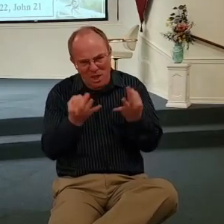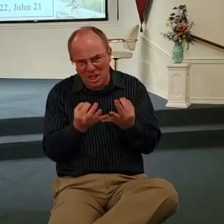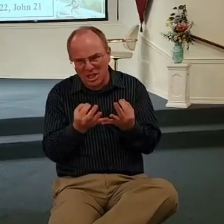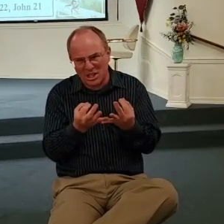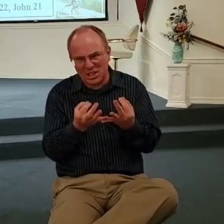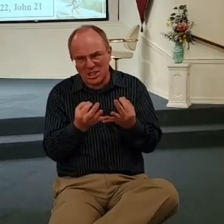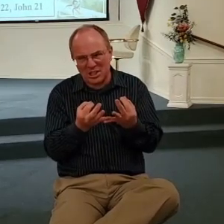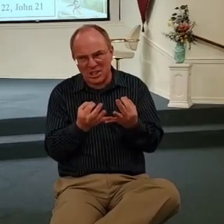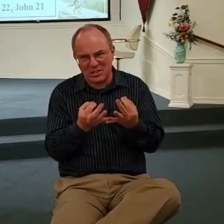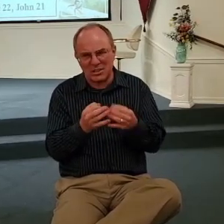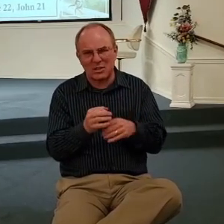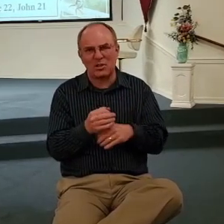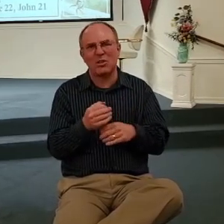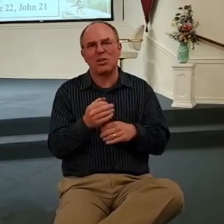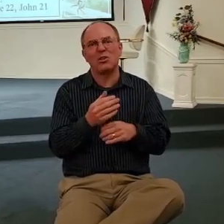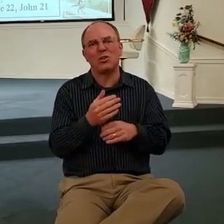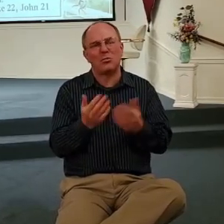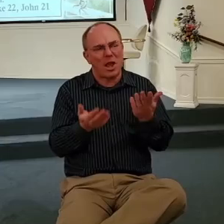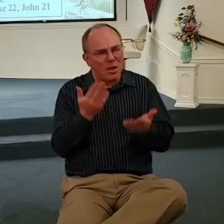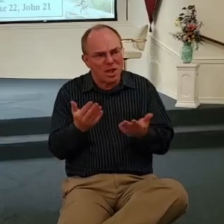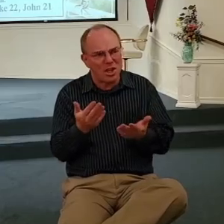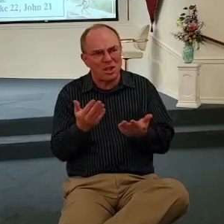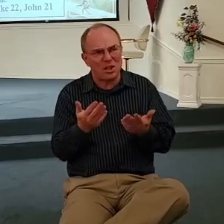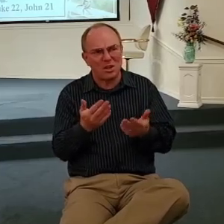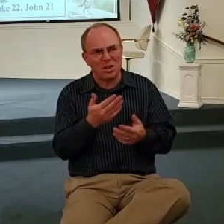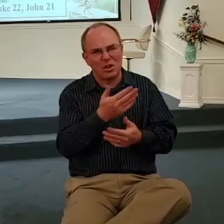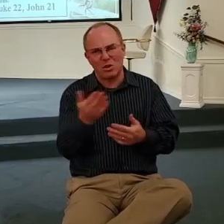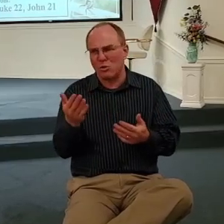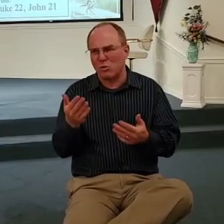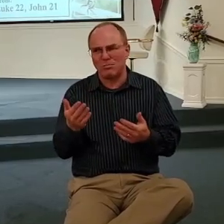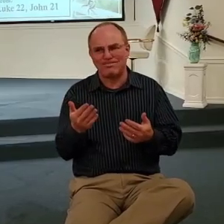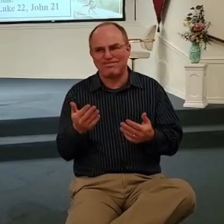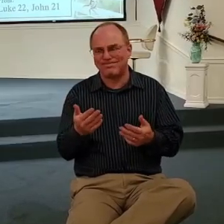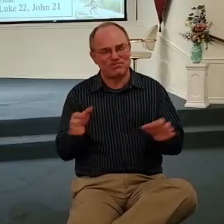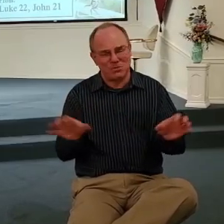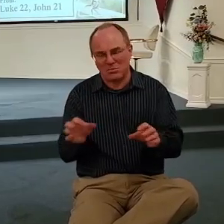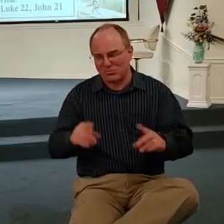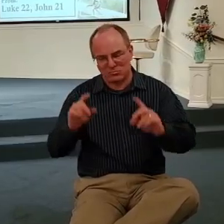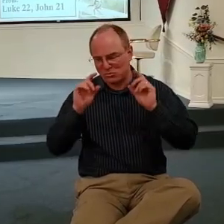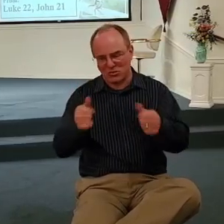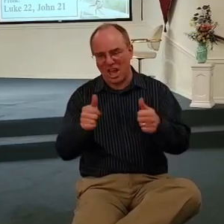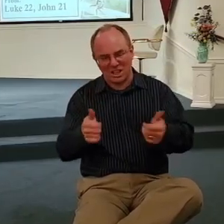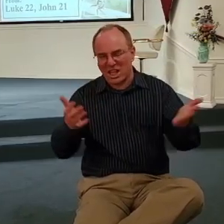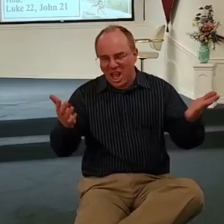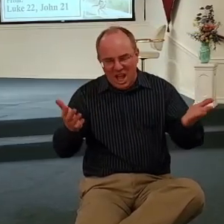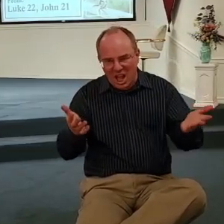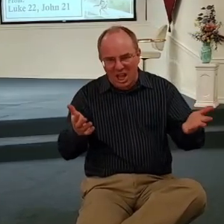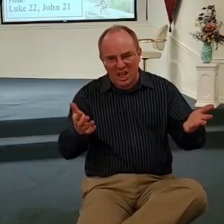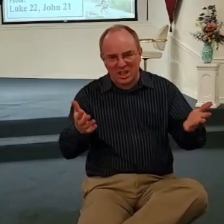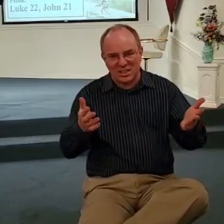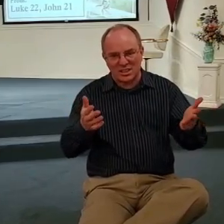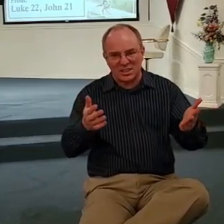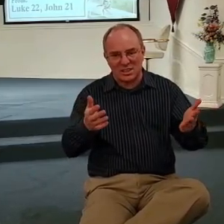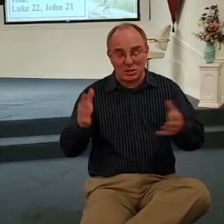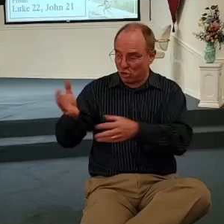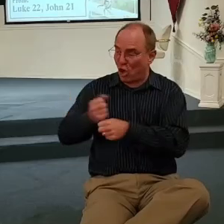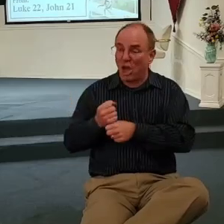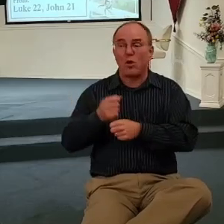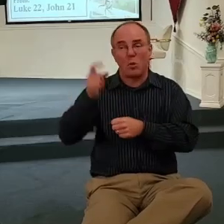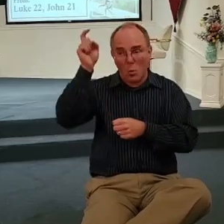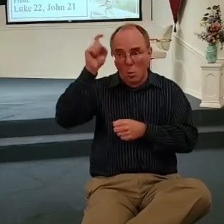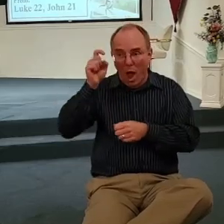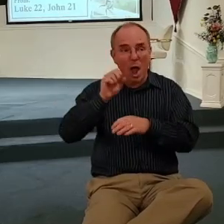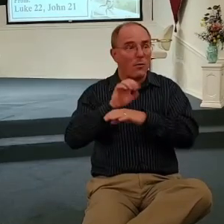Or maybe you've been hasty when you've received good, wise, sound